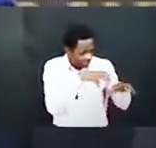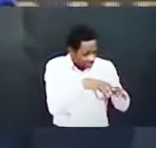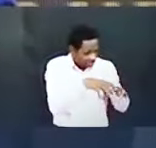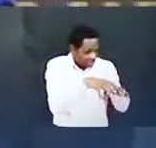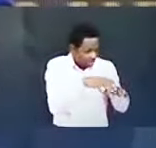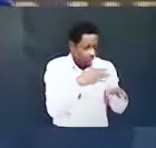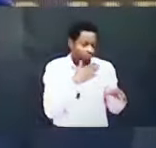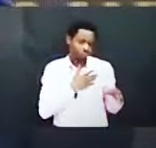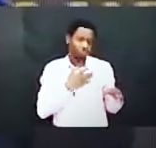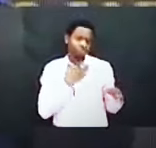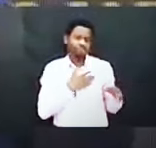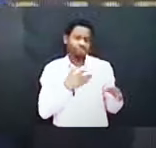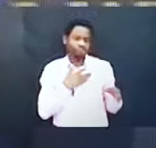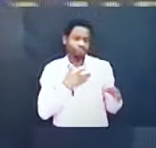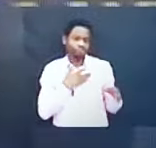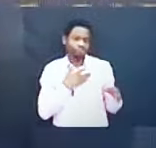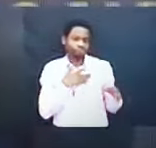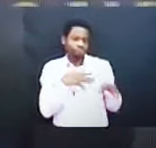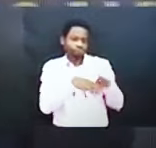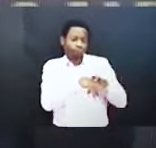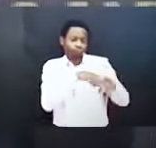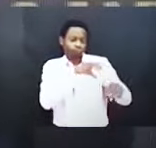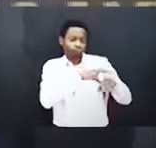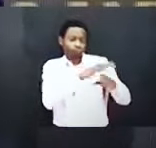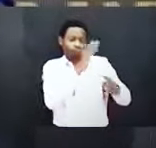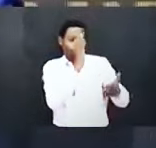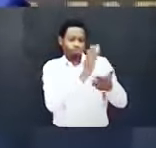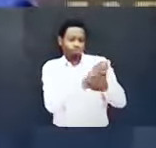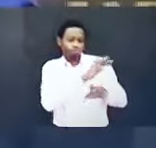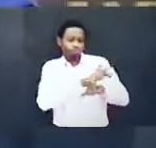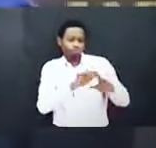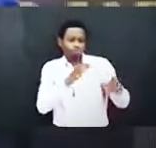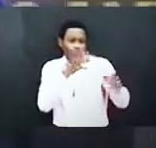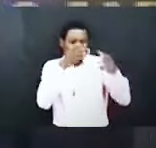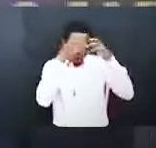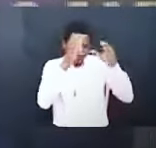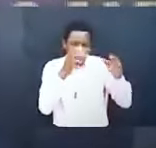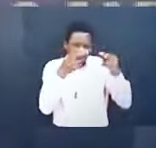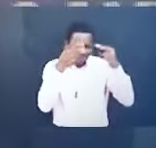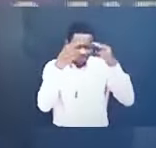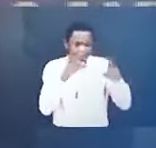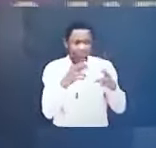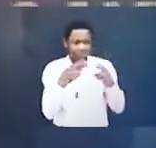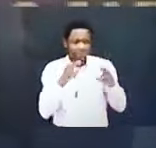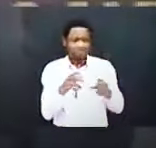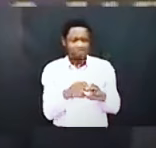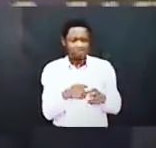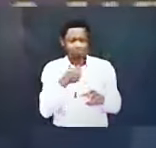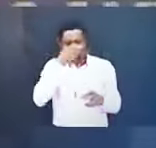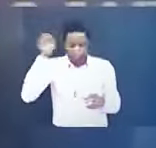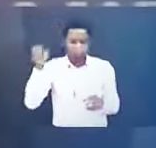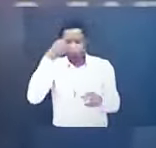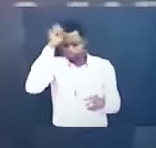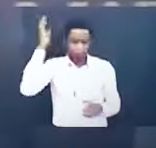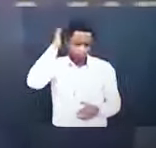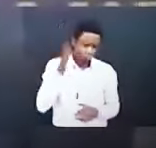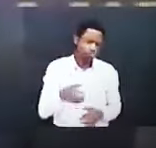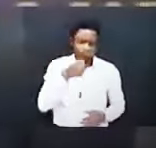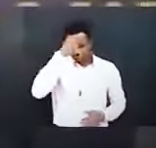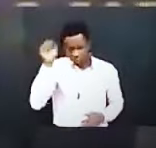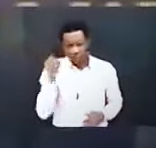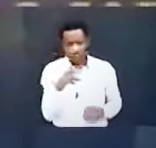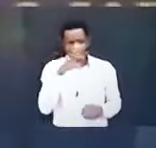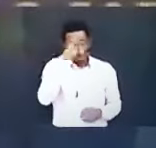please try and don't harm the marriage. Menka said, Meye, the man is your